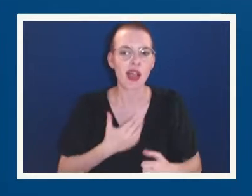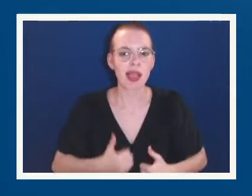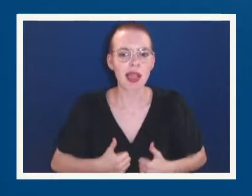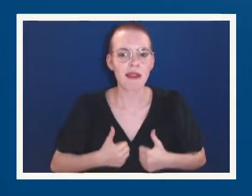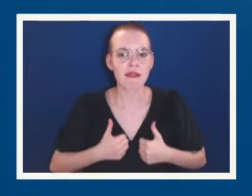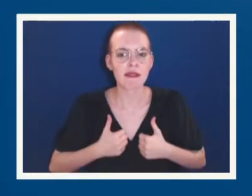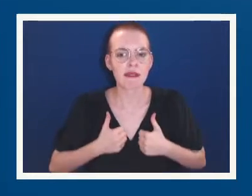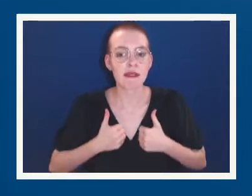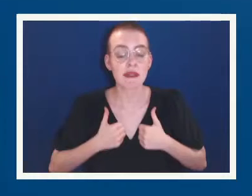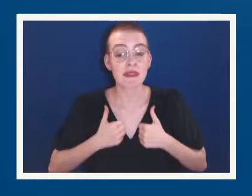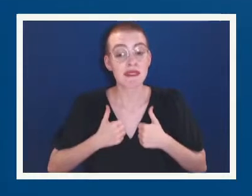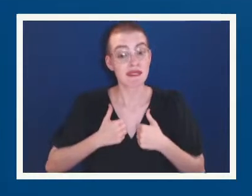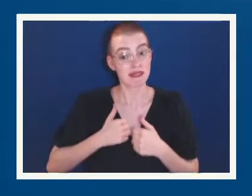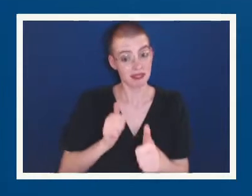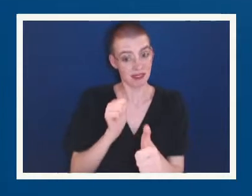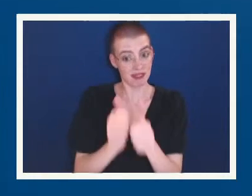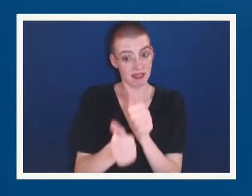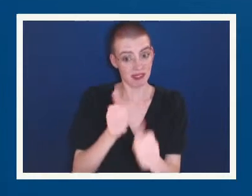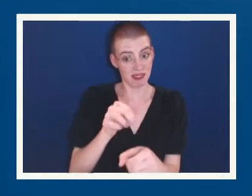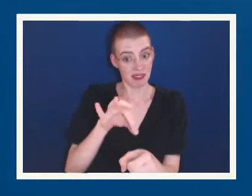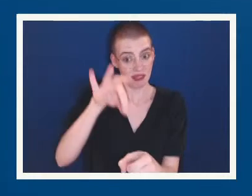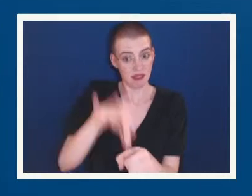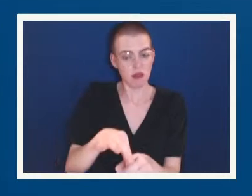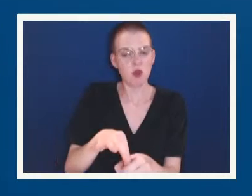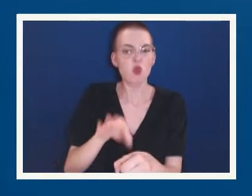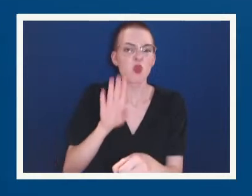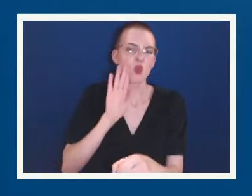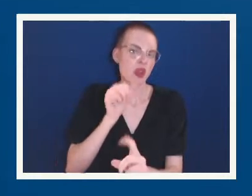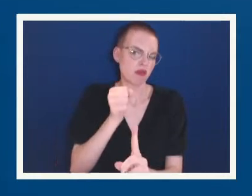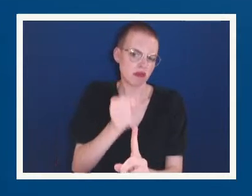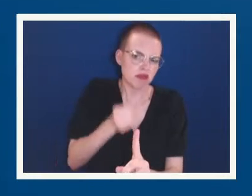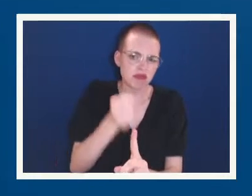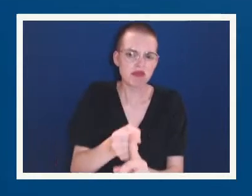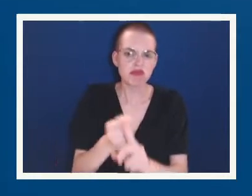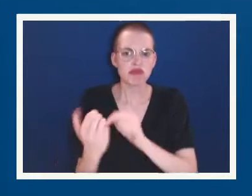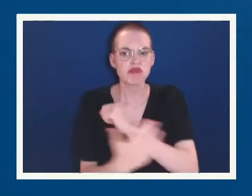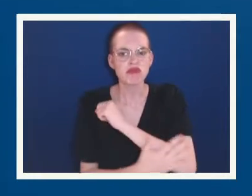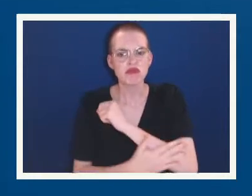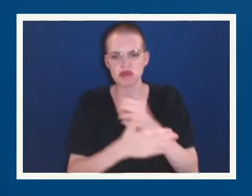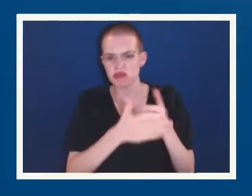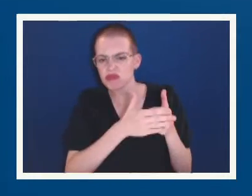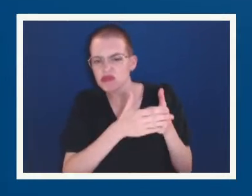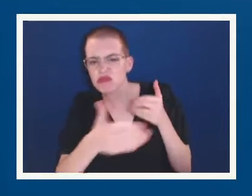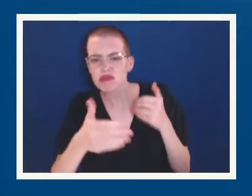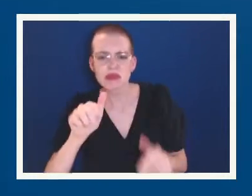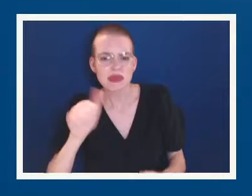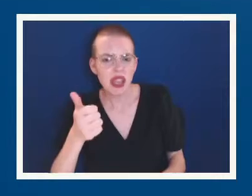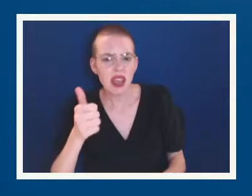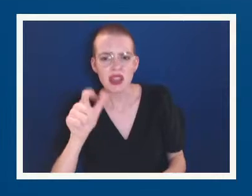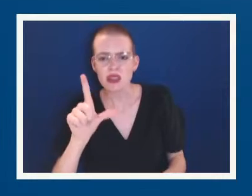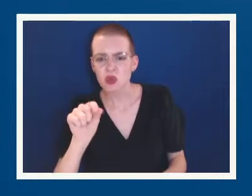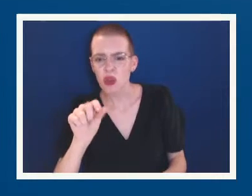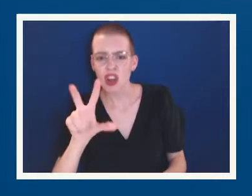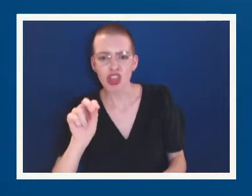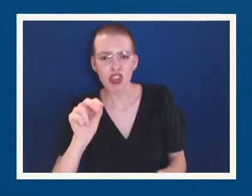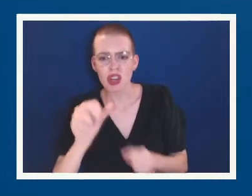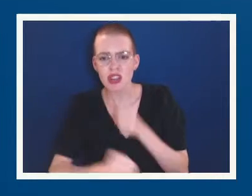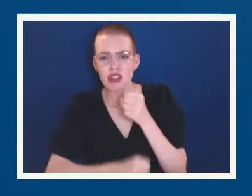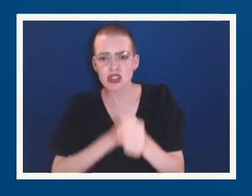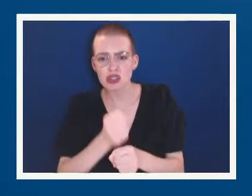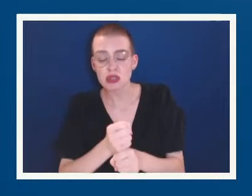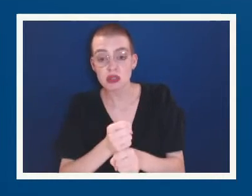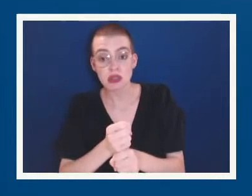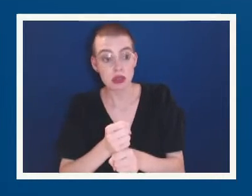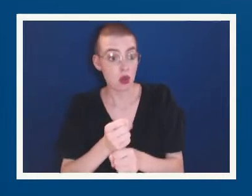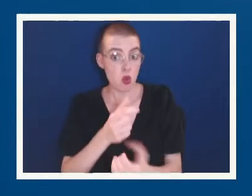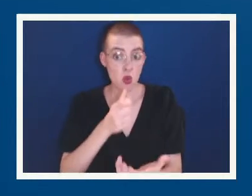shape, the outcome's going to shape our country for decades to come. And the power to shape that outcome is in